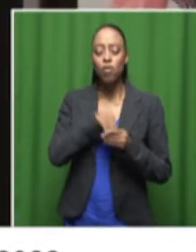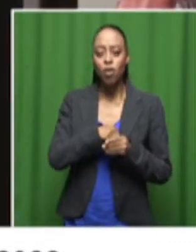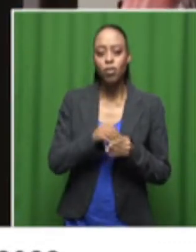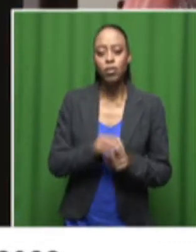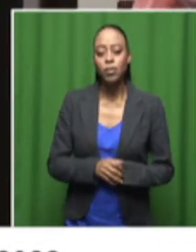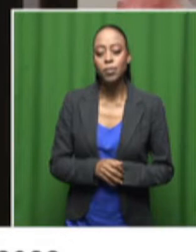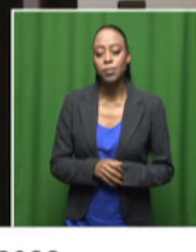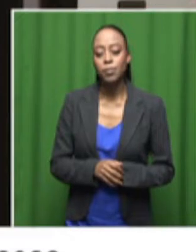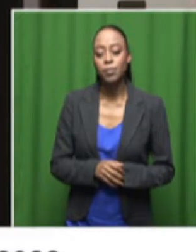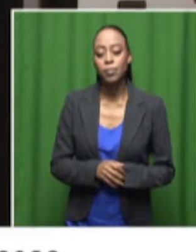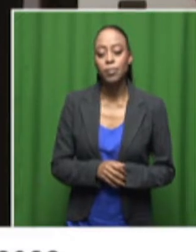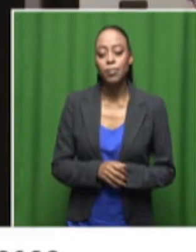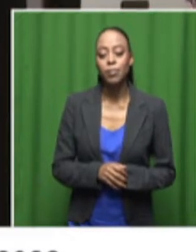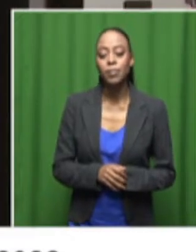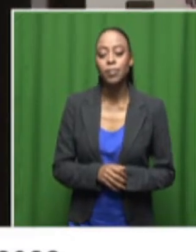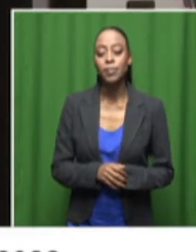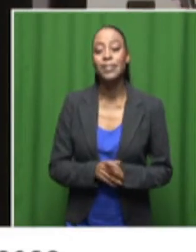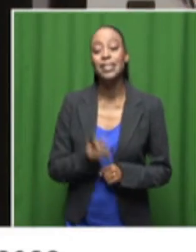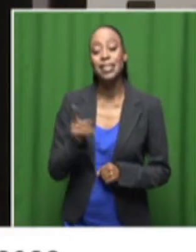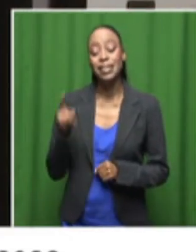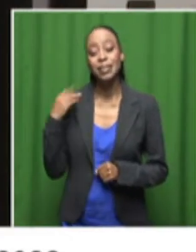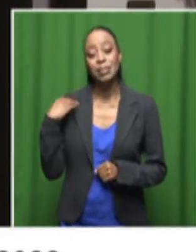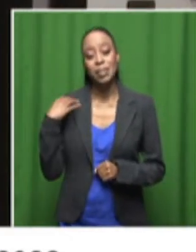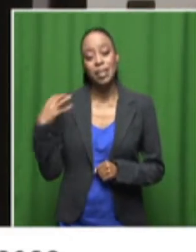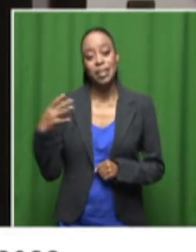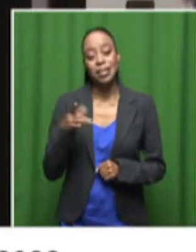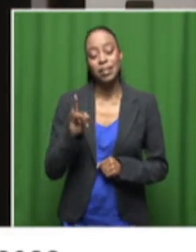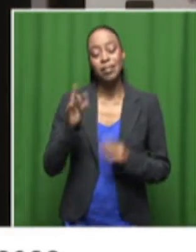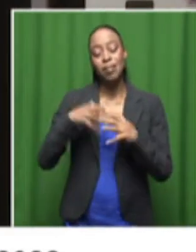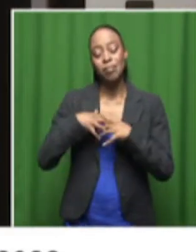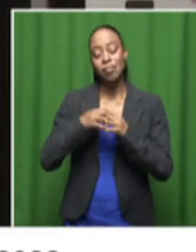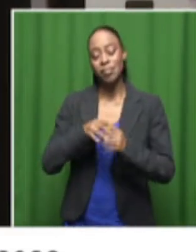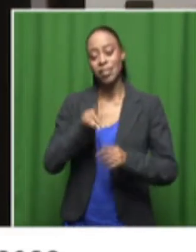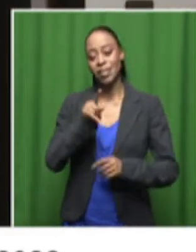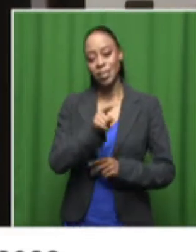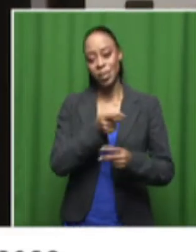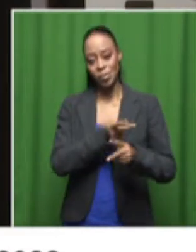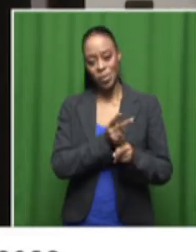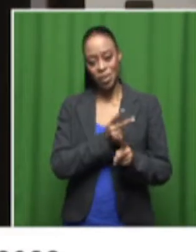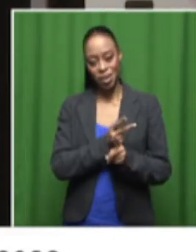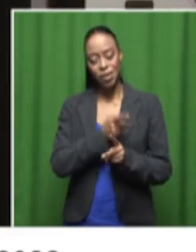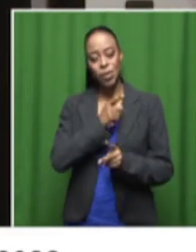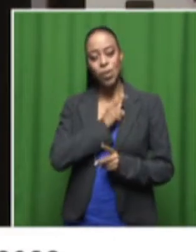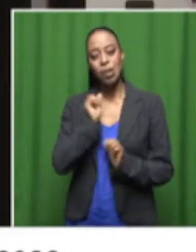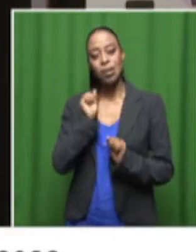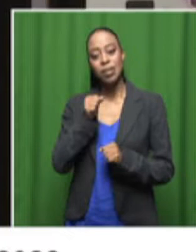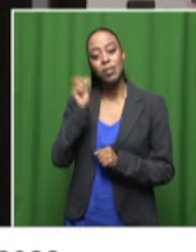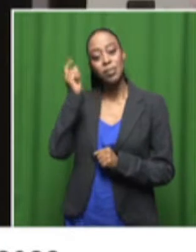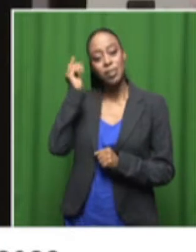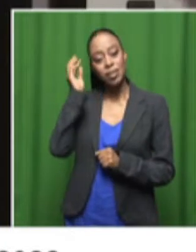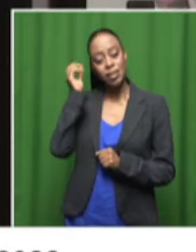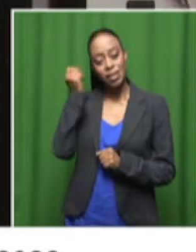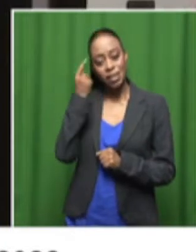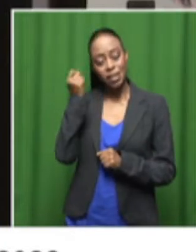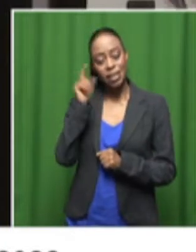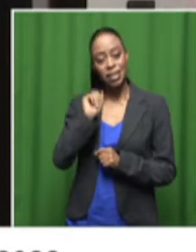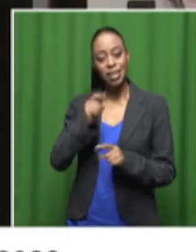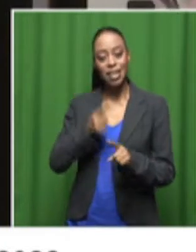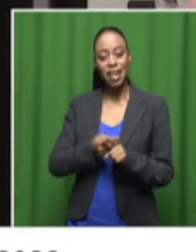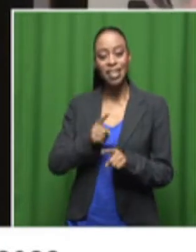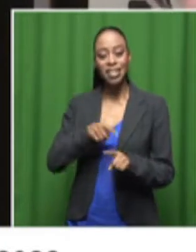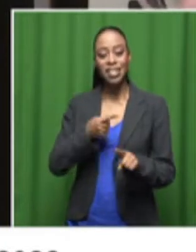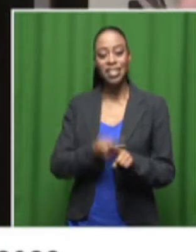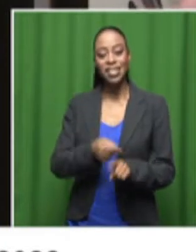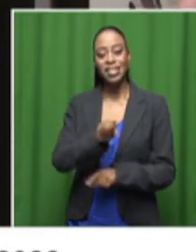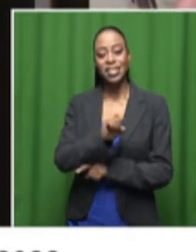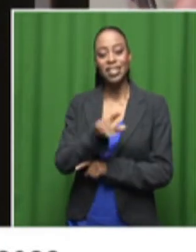Digitech is the brainchild of the minister. We must give credit to her. As you know, she is the former executive of SITA at